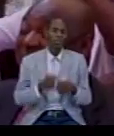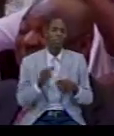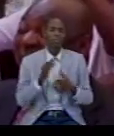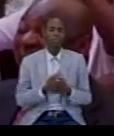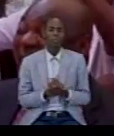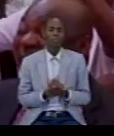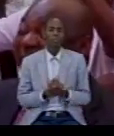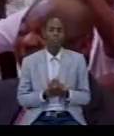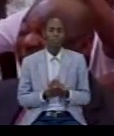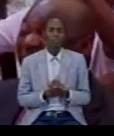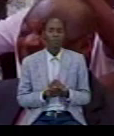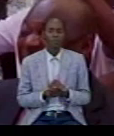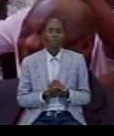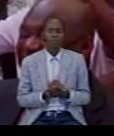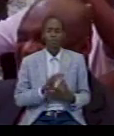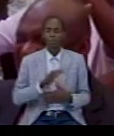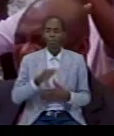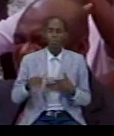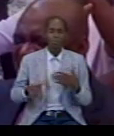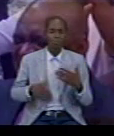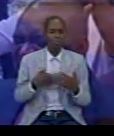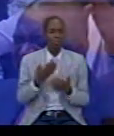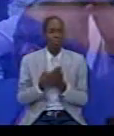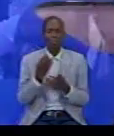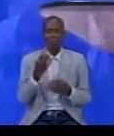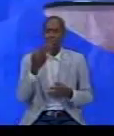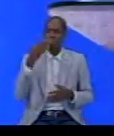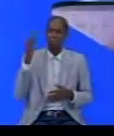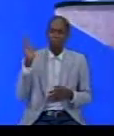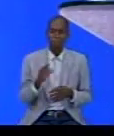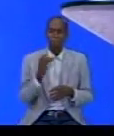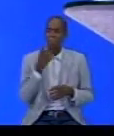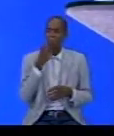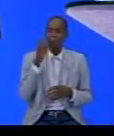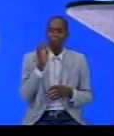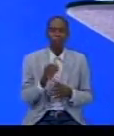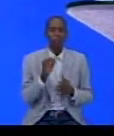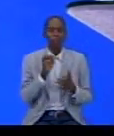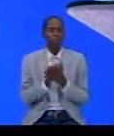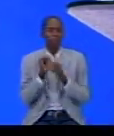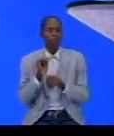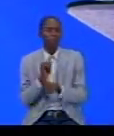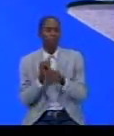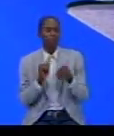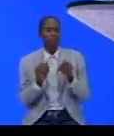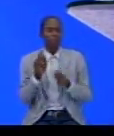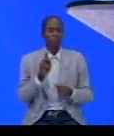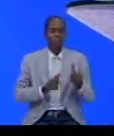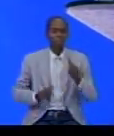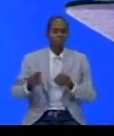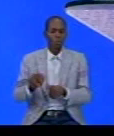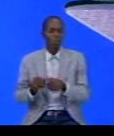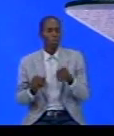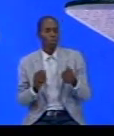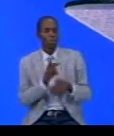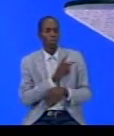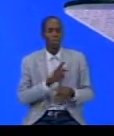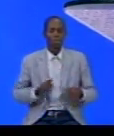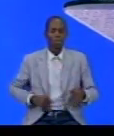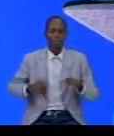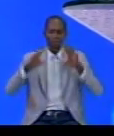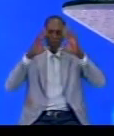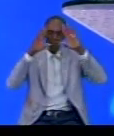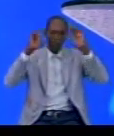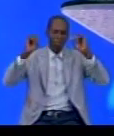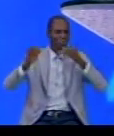name. All the evil decree that other people, other kings or presidents